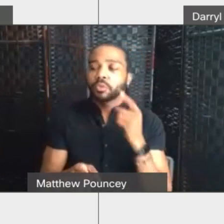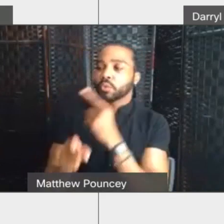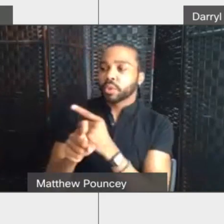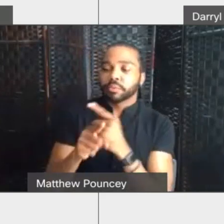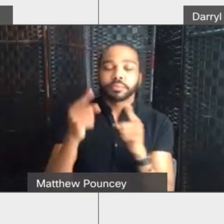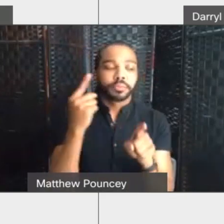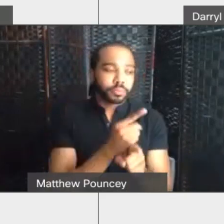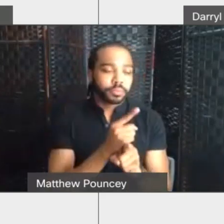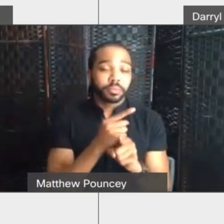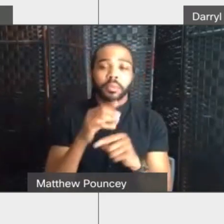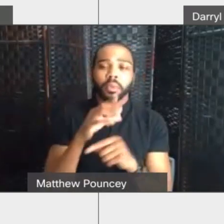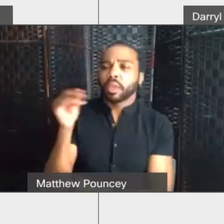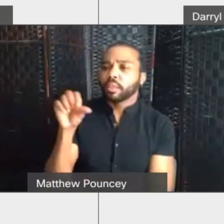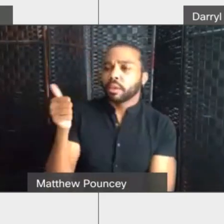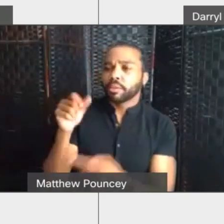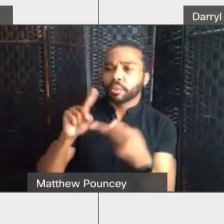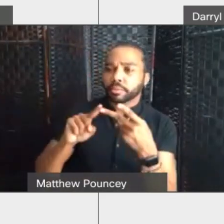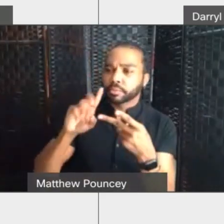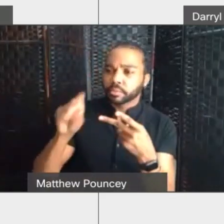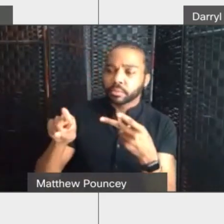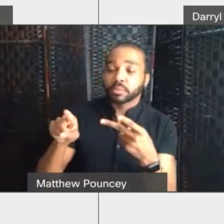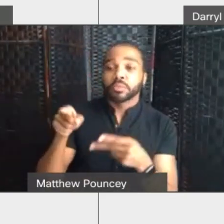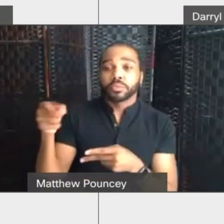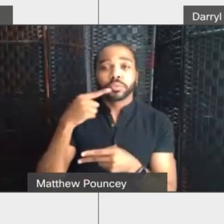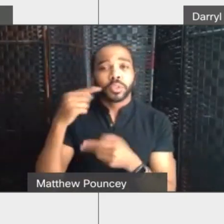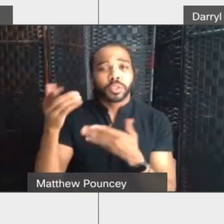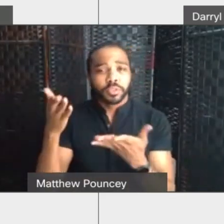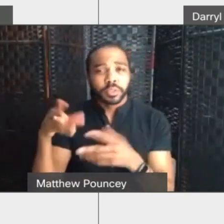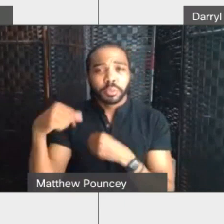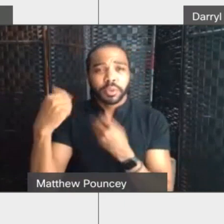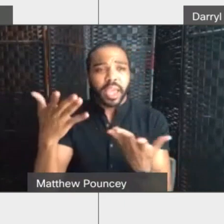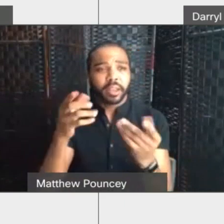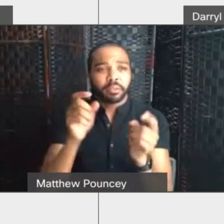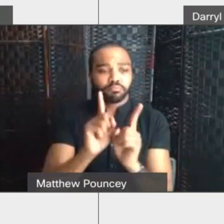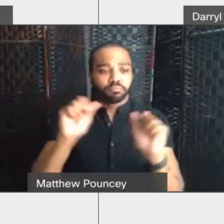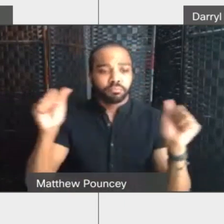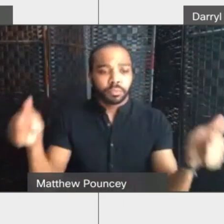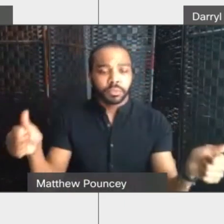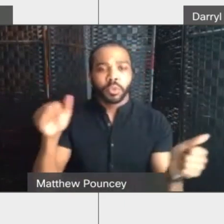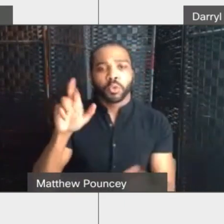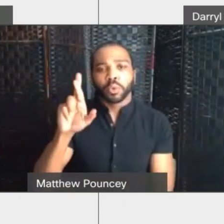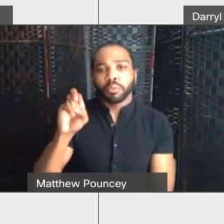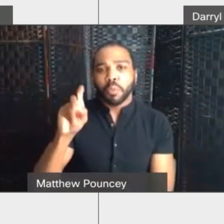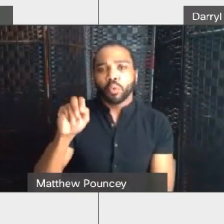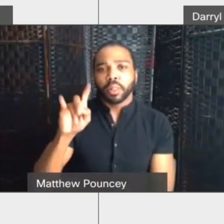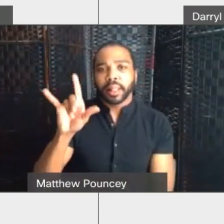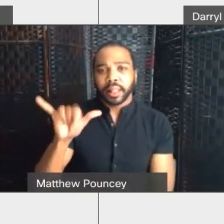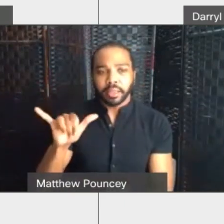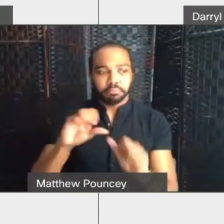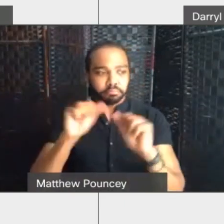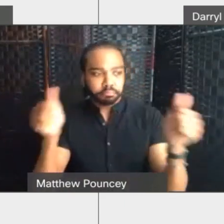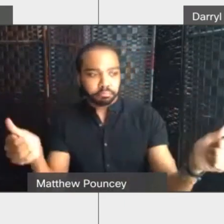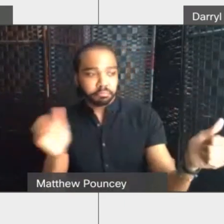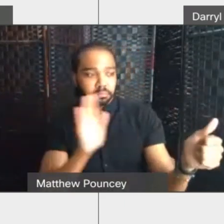the other was when services are being provided remotely in a home,